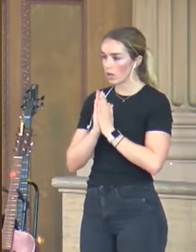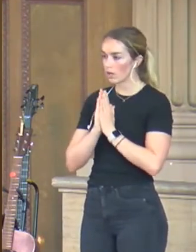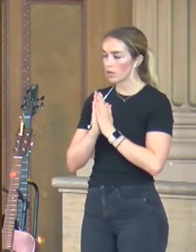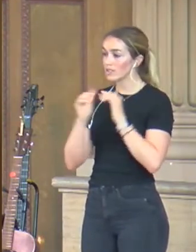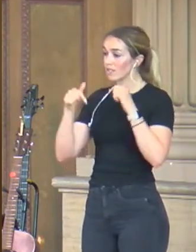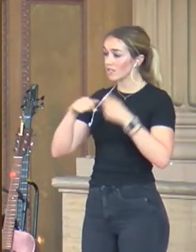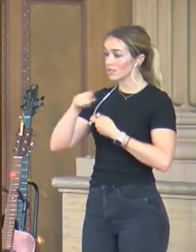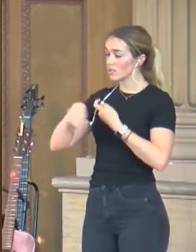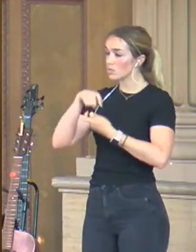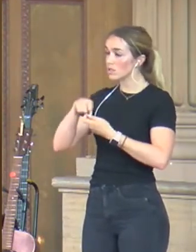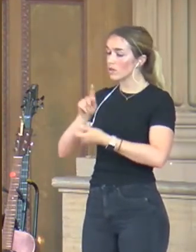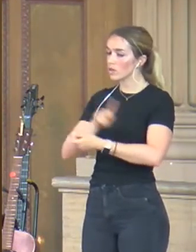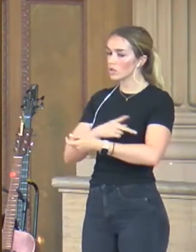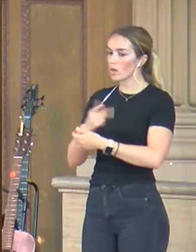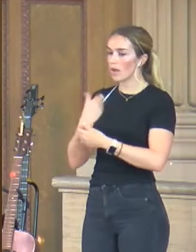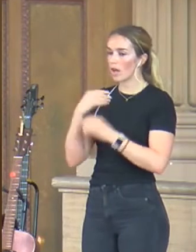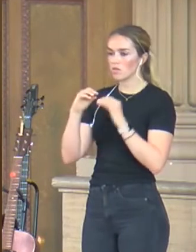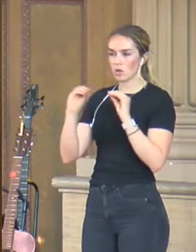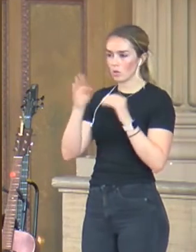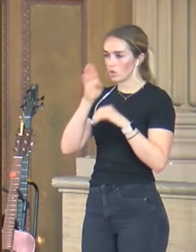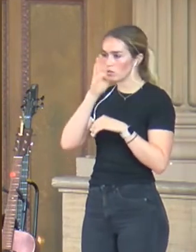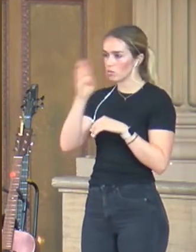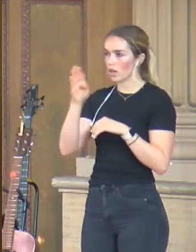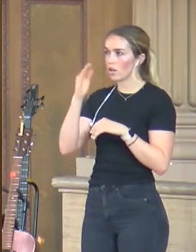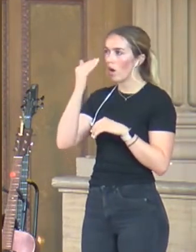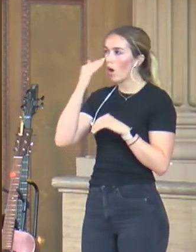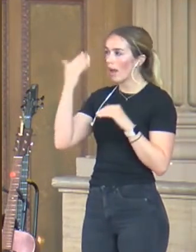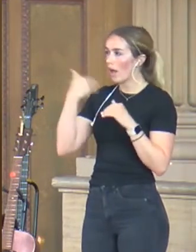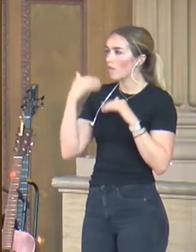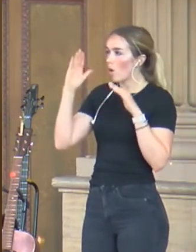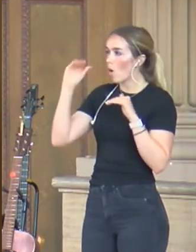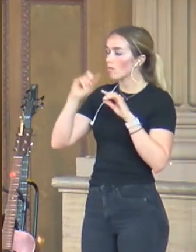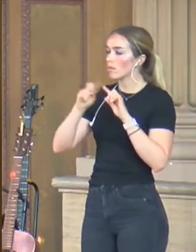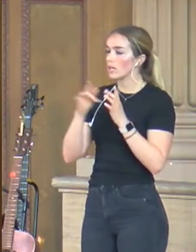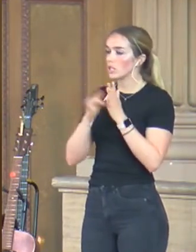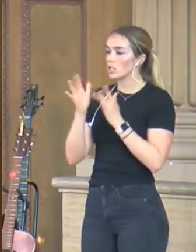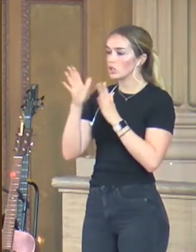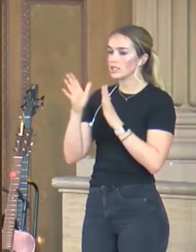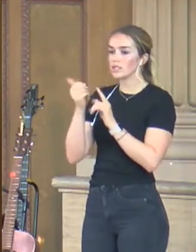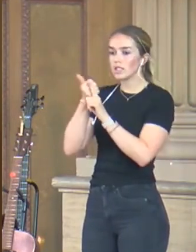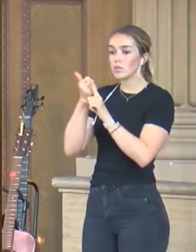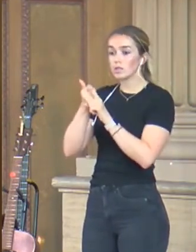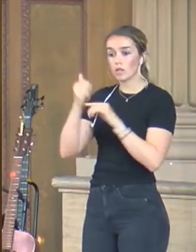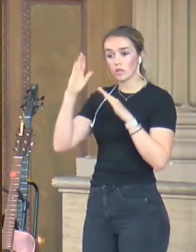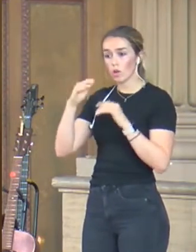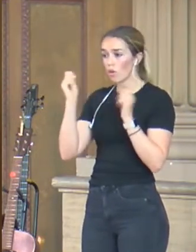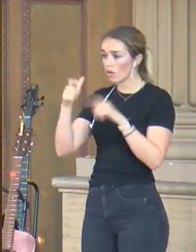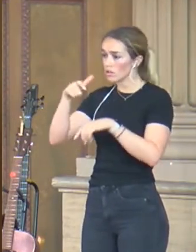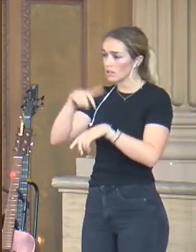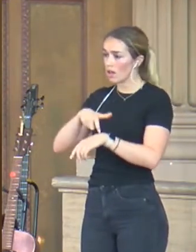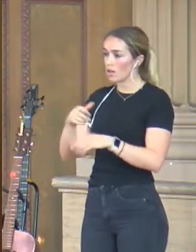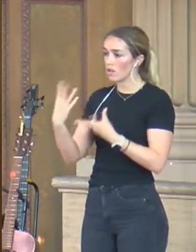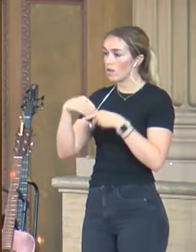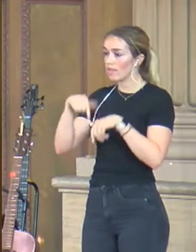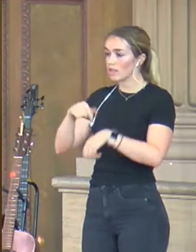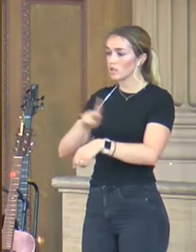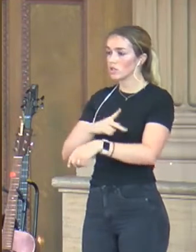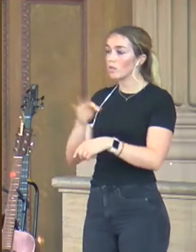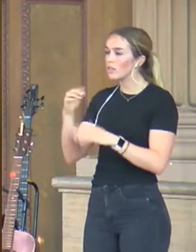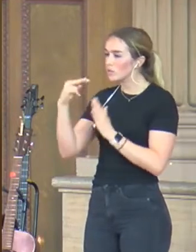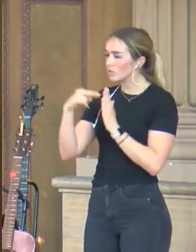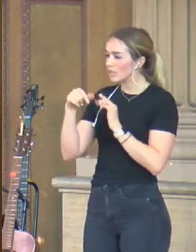particular psalm has no direct note of hope but Jesus is the hope of this psalm. In fact, if